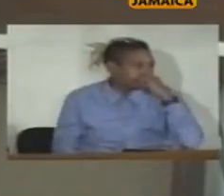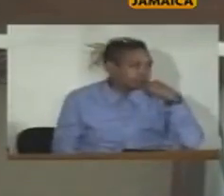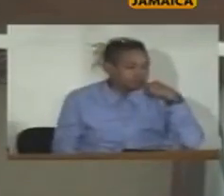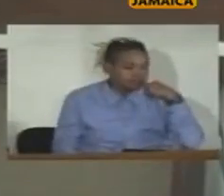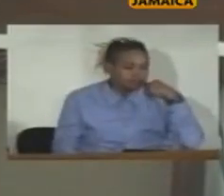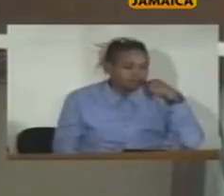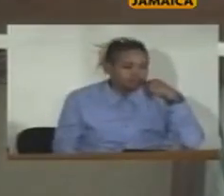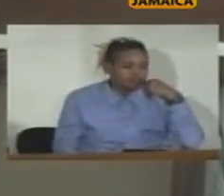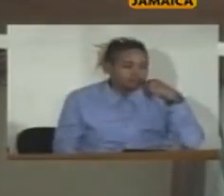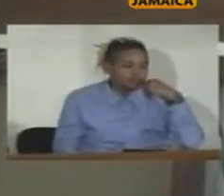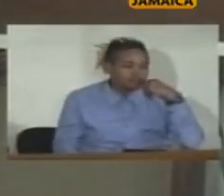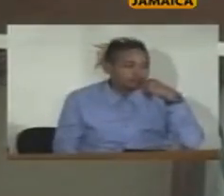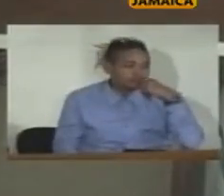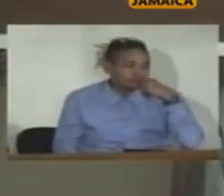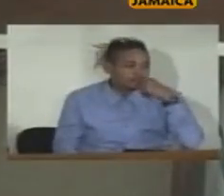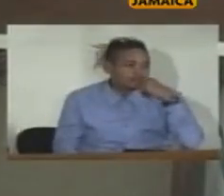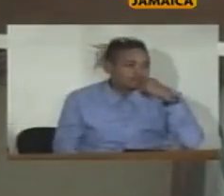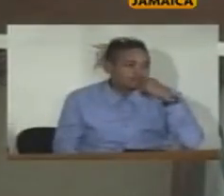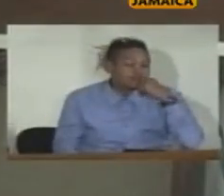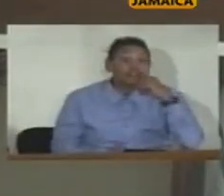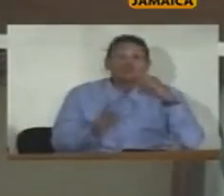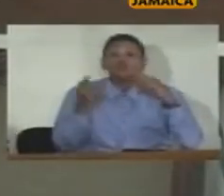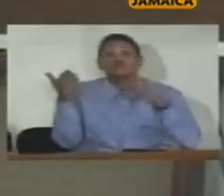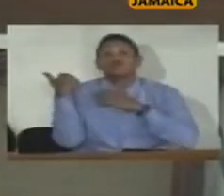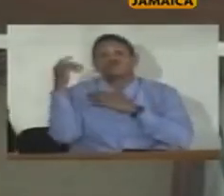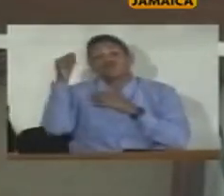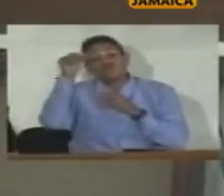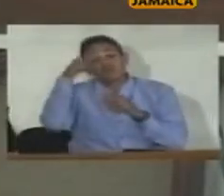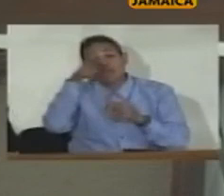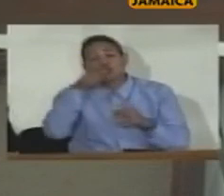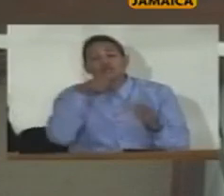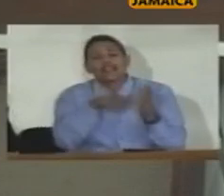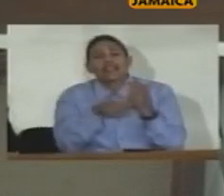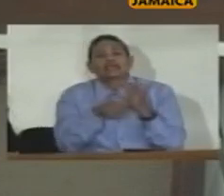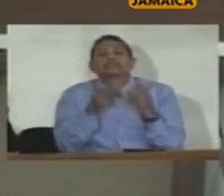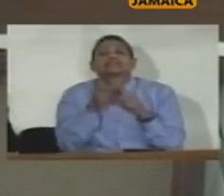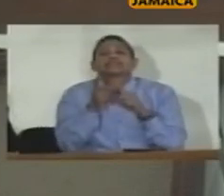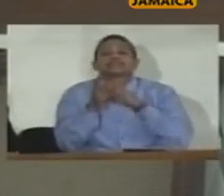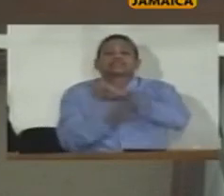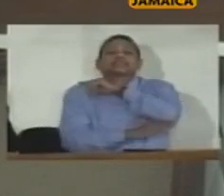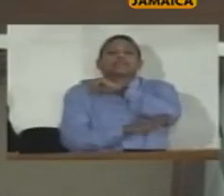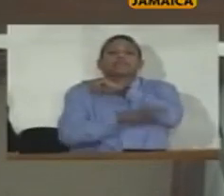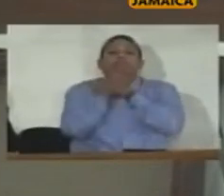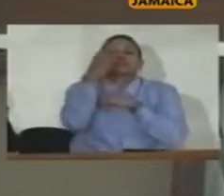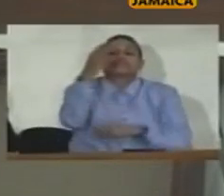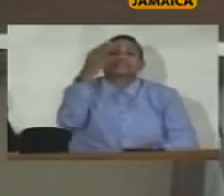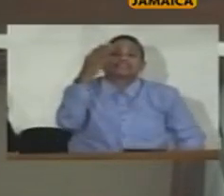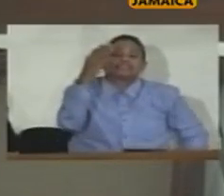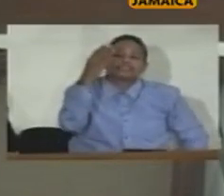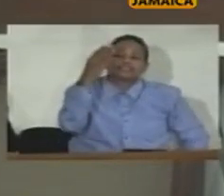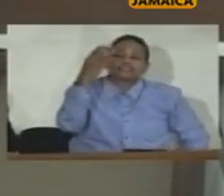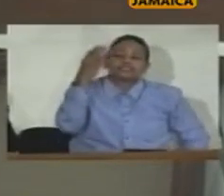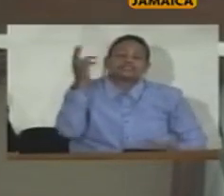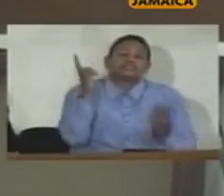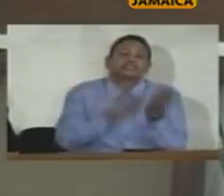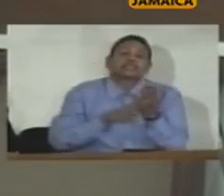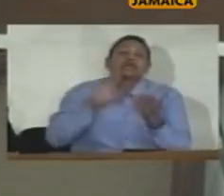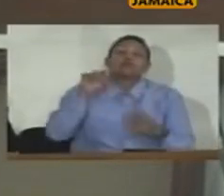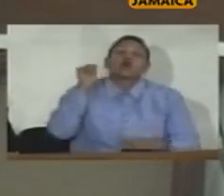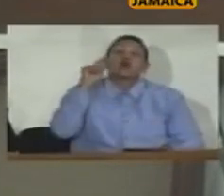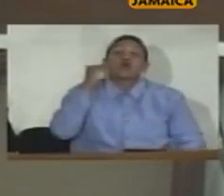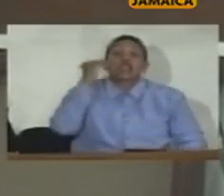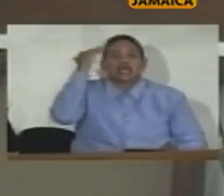and this, just to remind you, was the letter dated September 16, signed by all heads